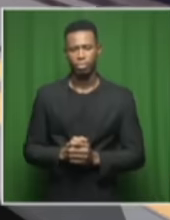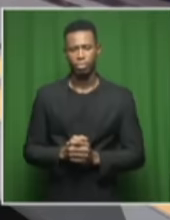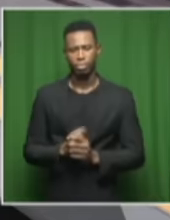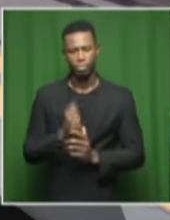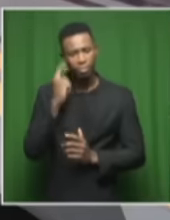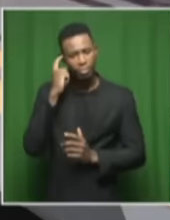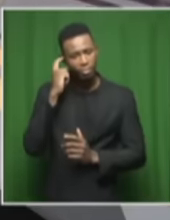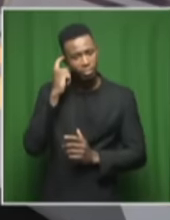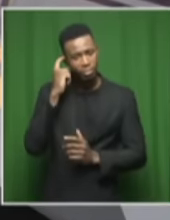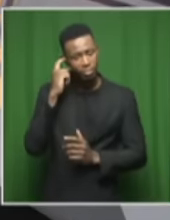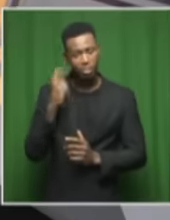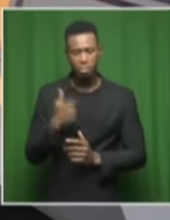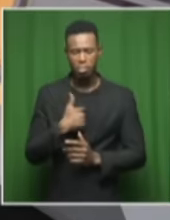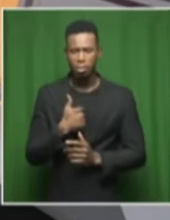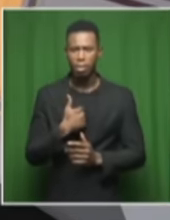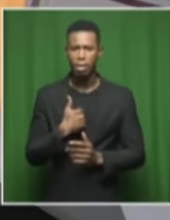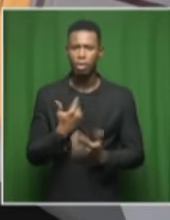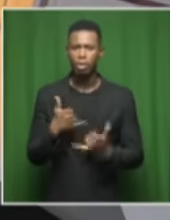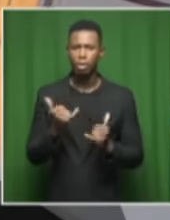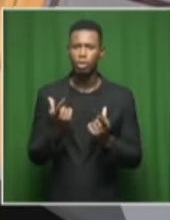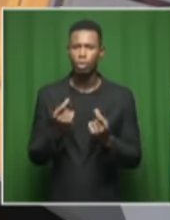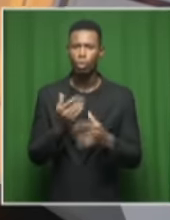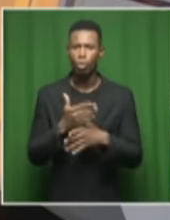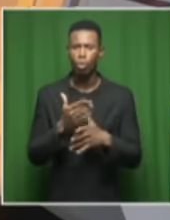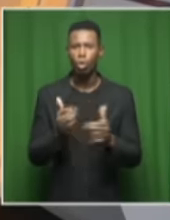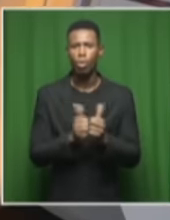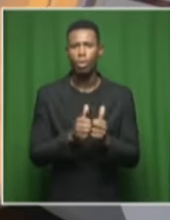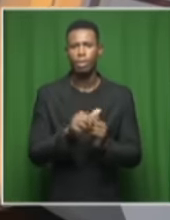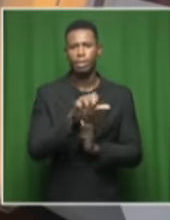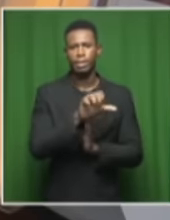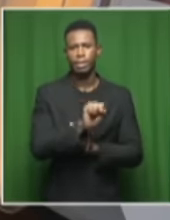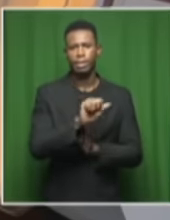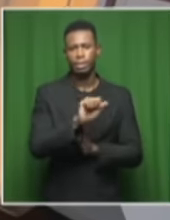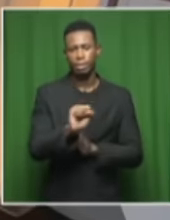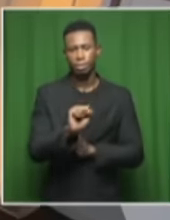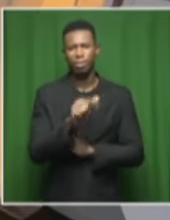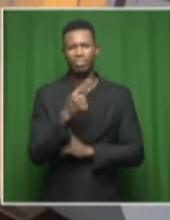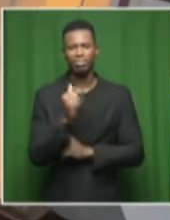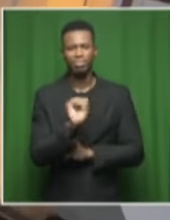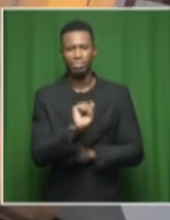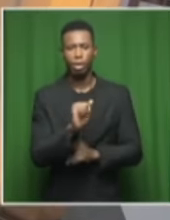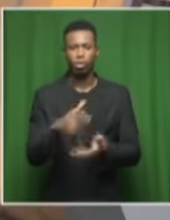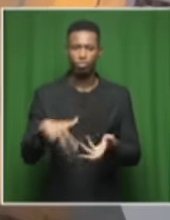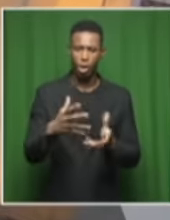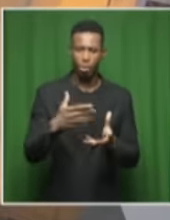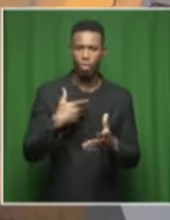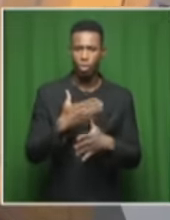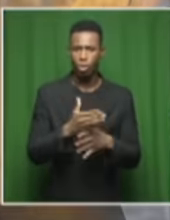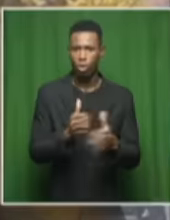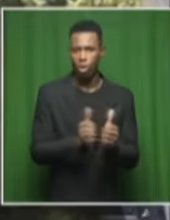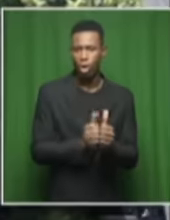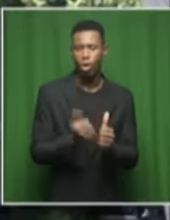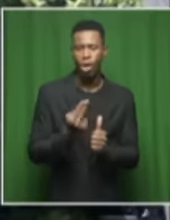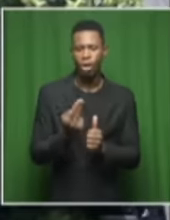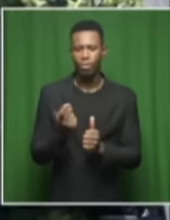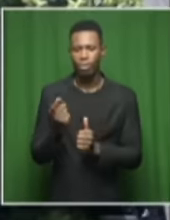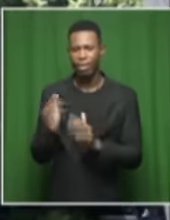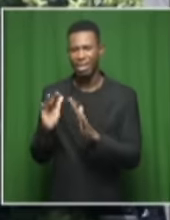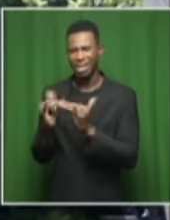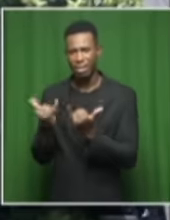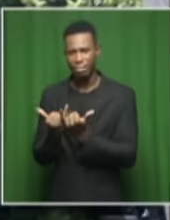Yeah, well, obviously I still do a little bit of work with Super Sports with the rugby, and then I got a little investment